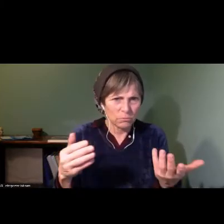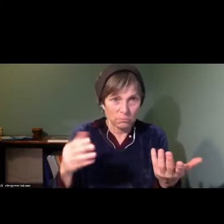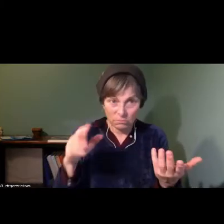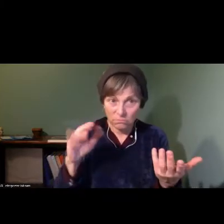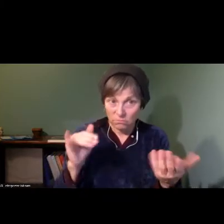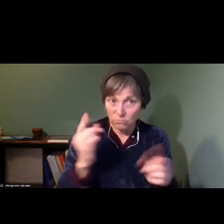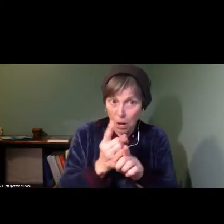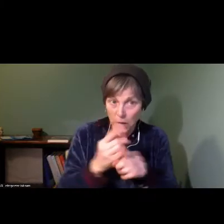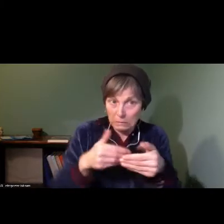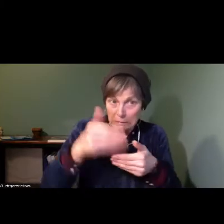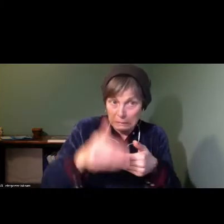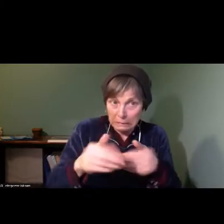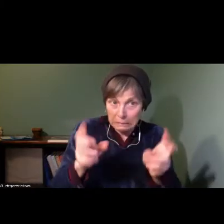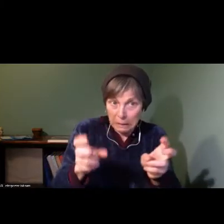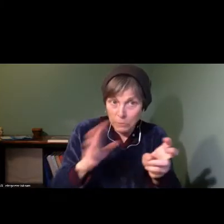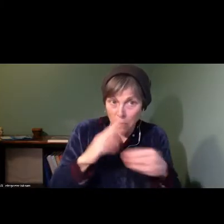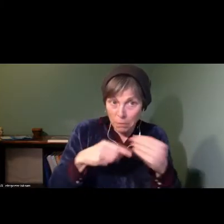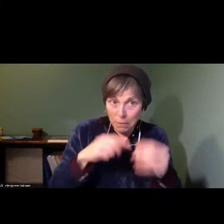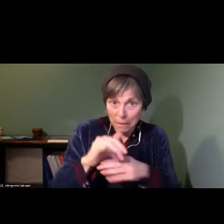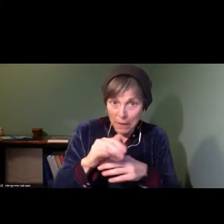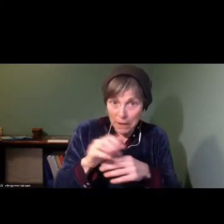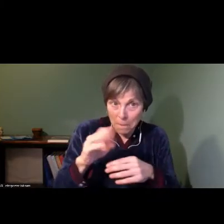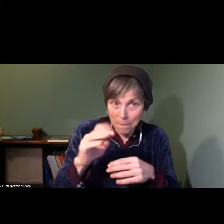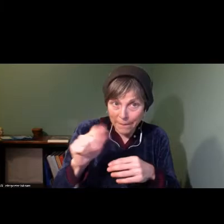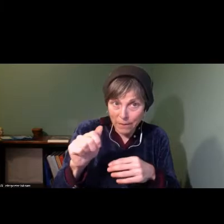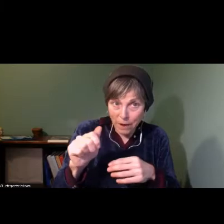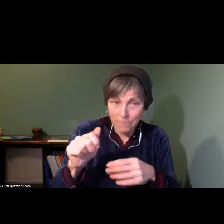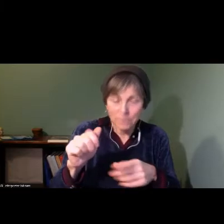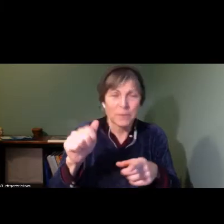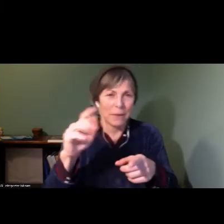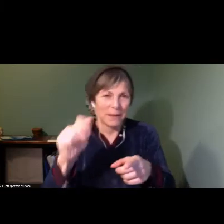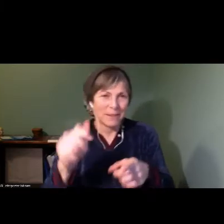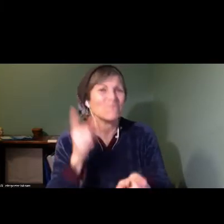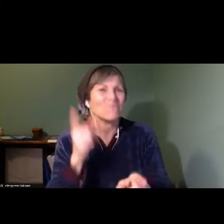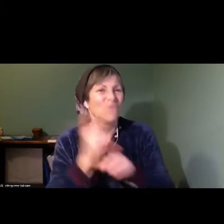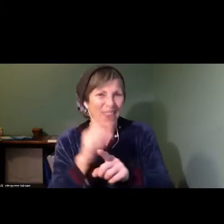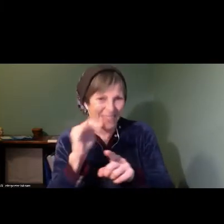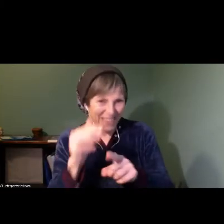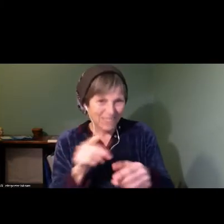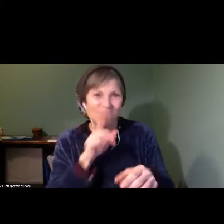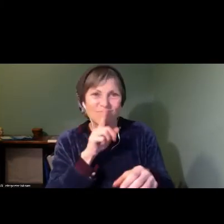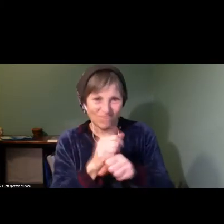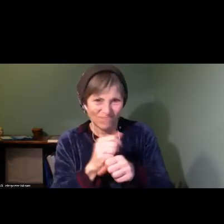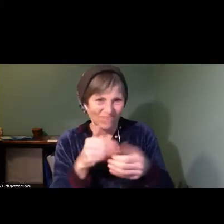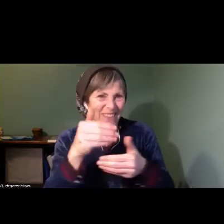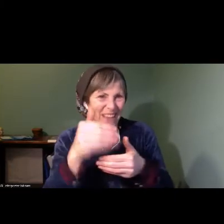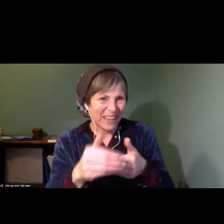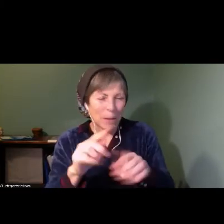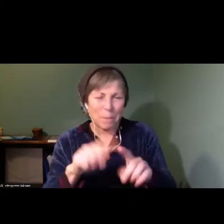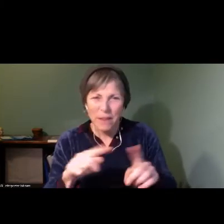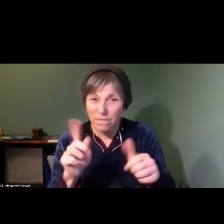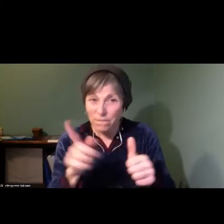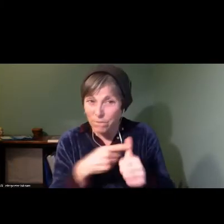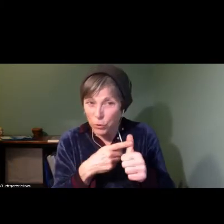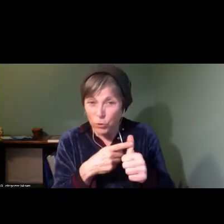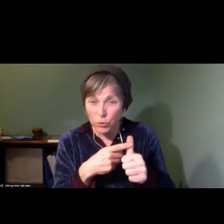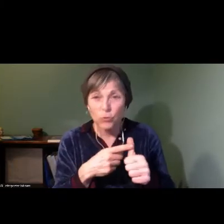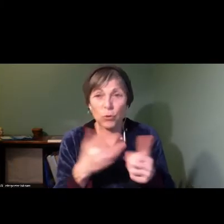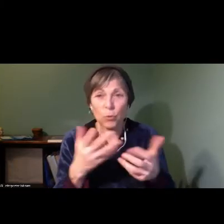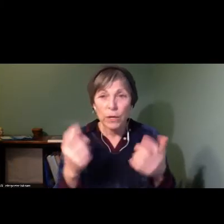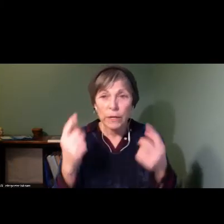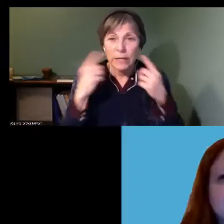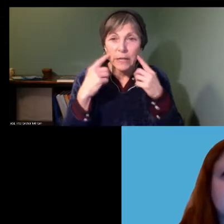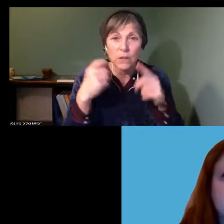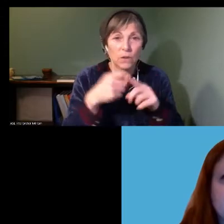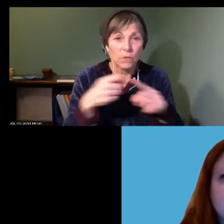proceeding Amanda? Yes uh that is how we're proceeding uh first we're going to hear from Neil Ubriani the